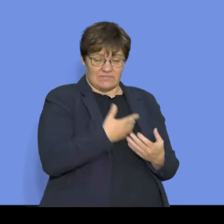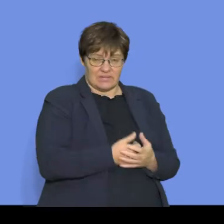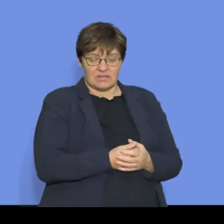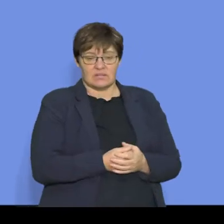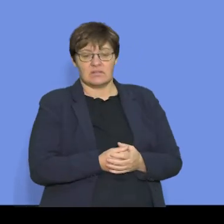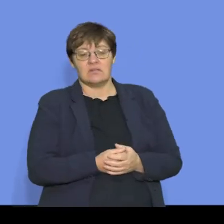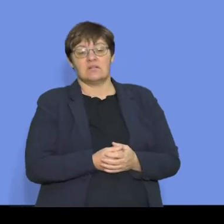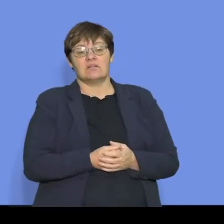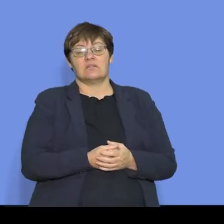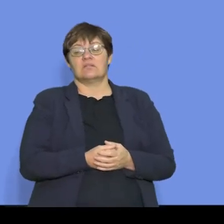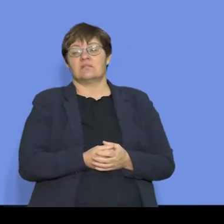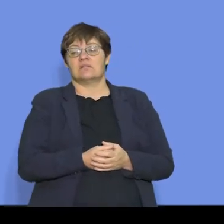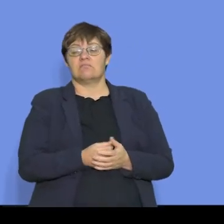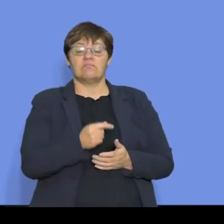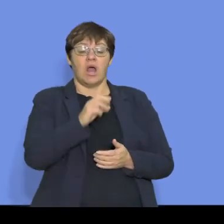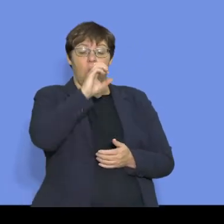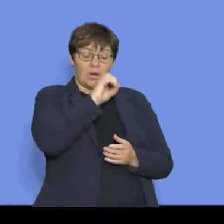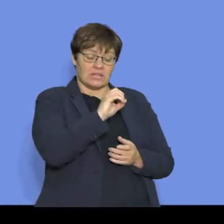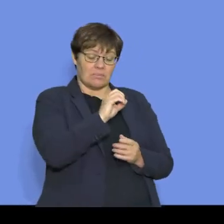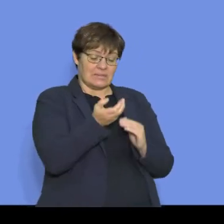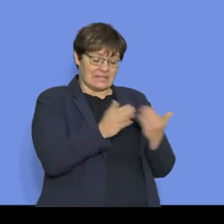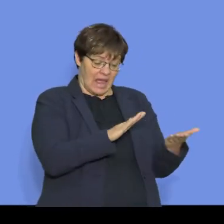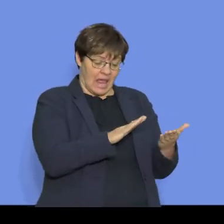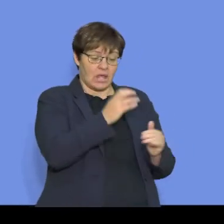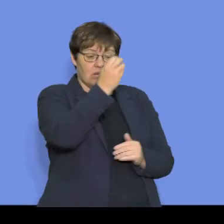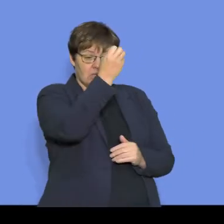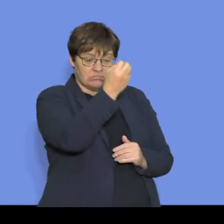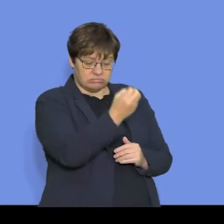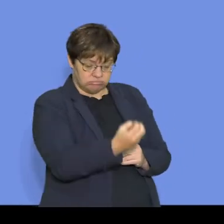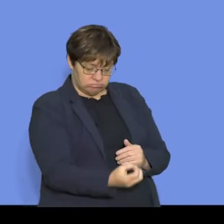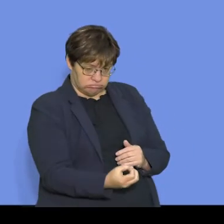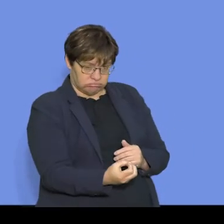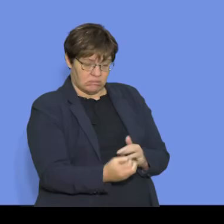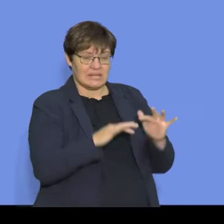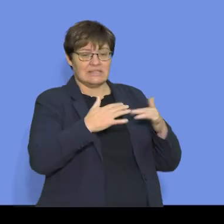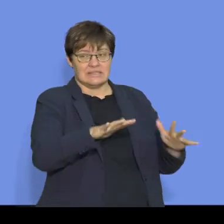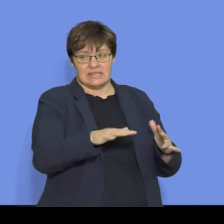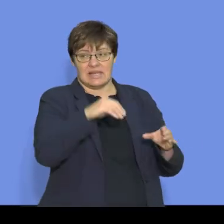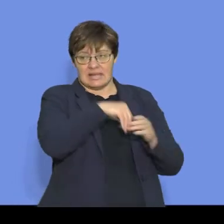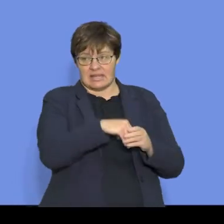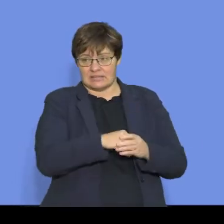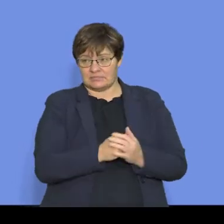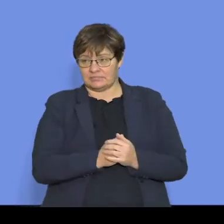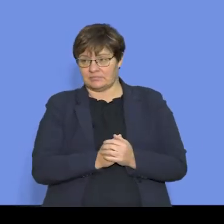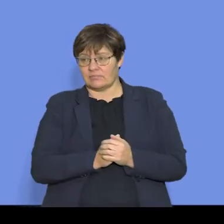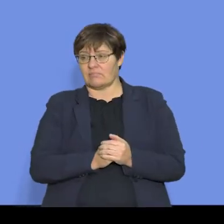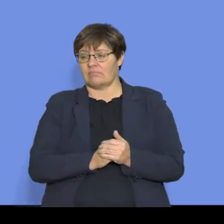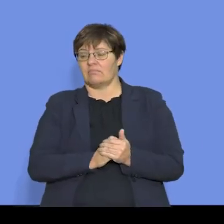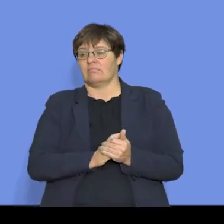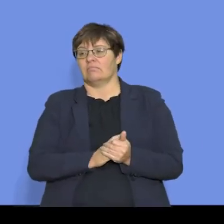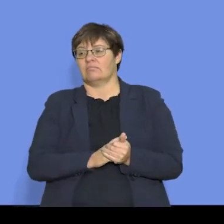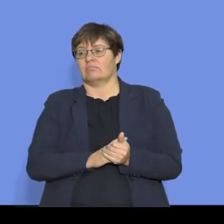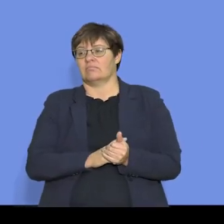to you, the organism dies and sinks to the bottom of an inland sea.